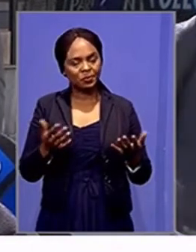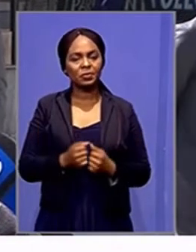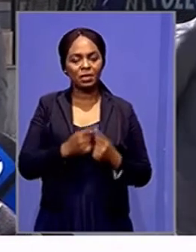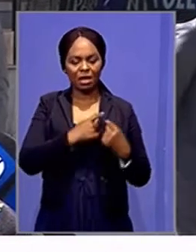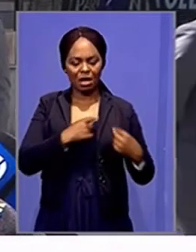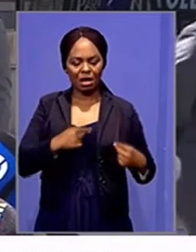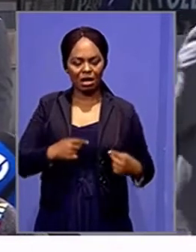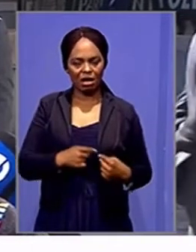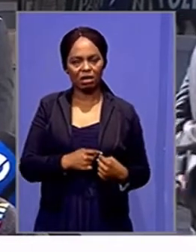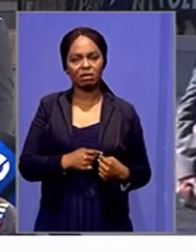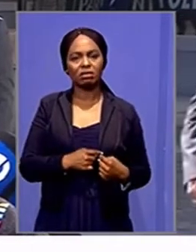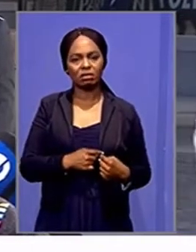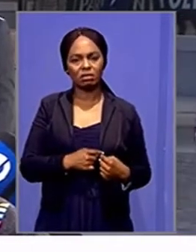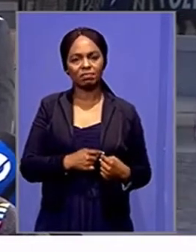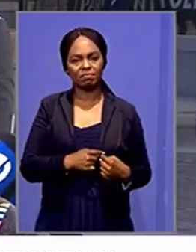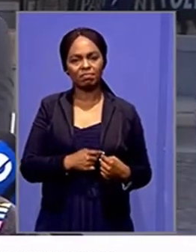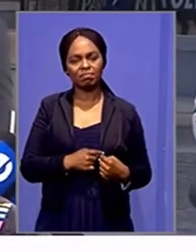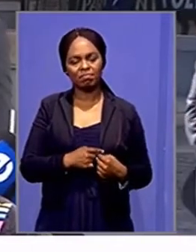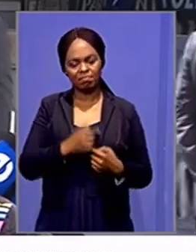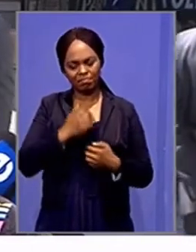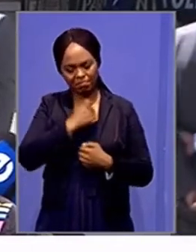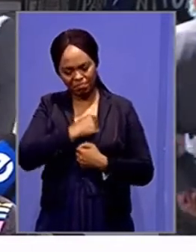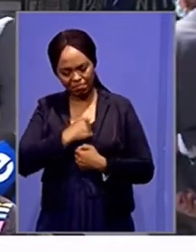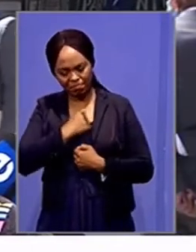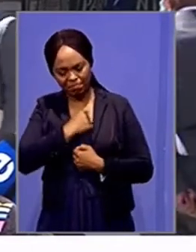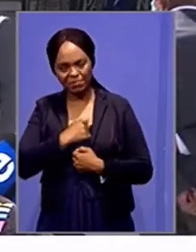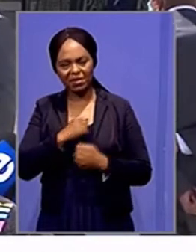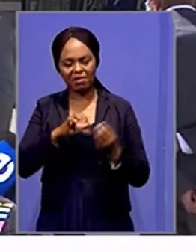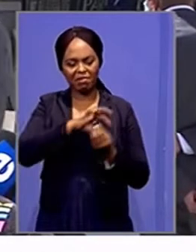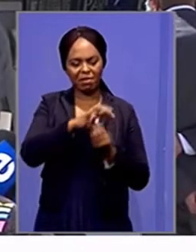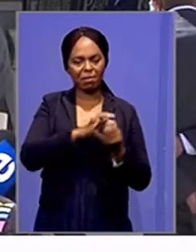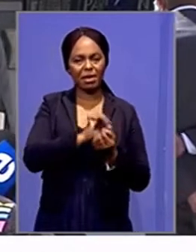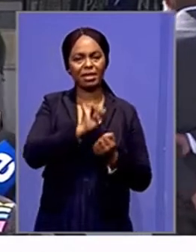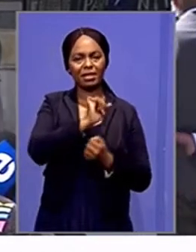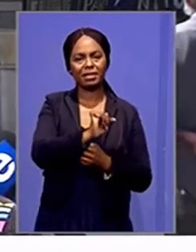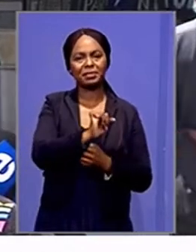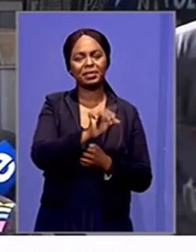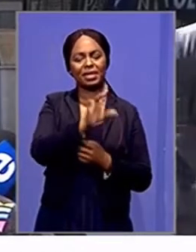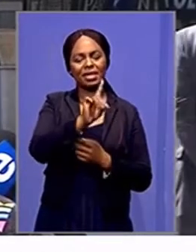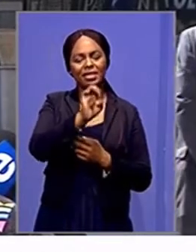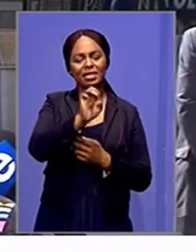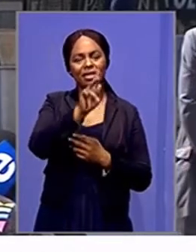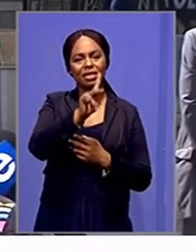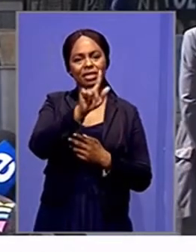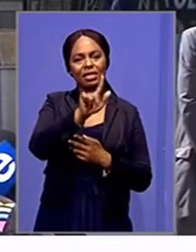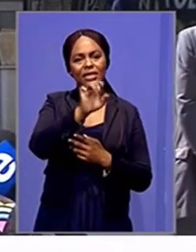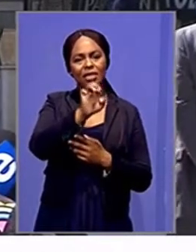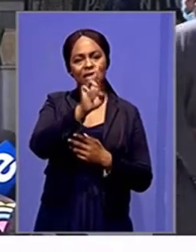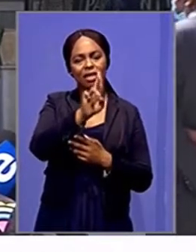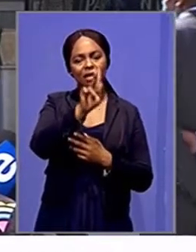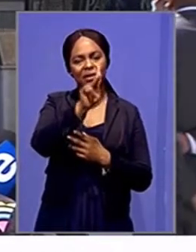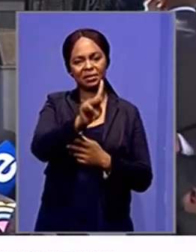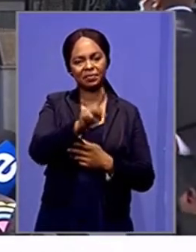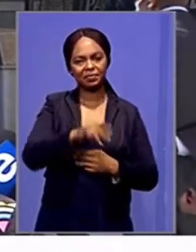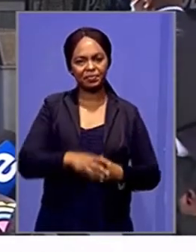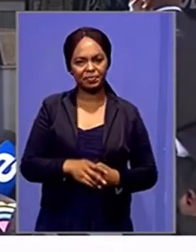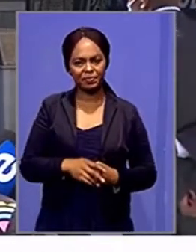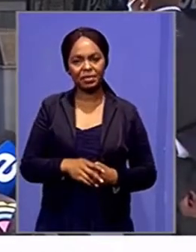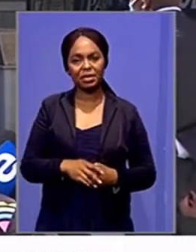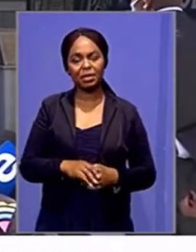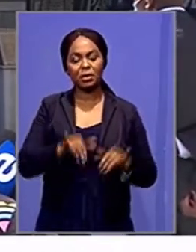with the de Klerk family, with Mrs. Elita de Klerk. And I'd like to say that we will wait for